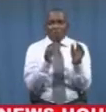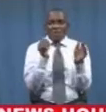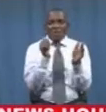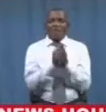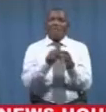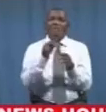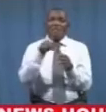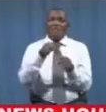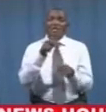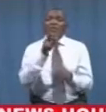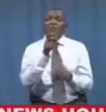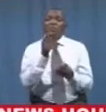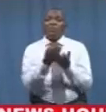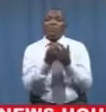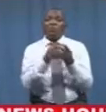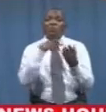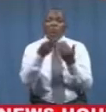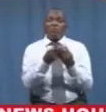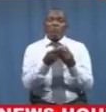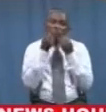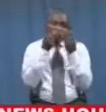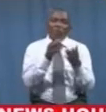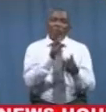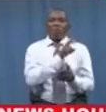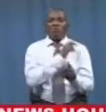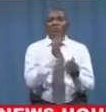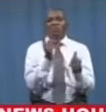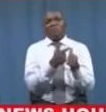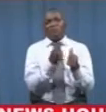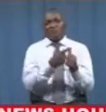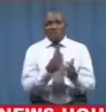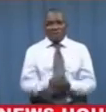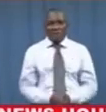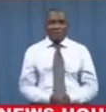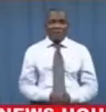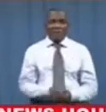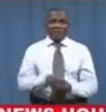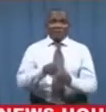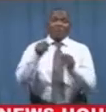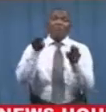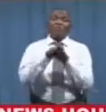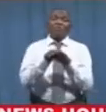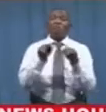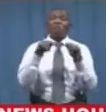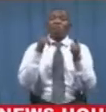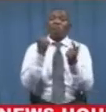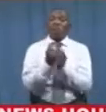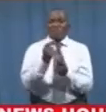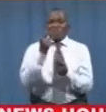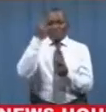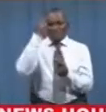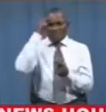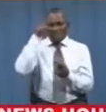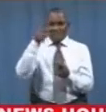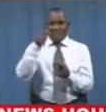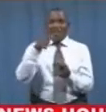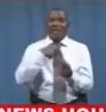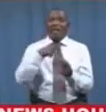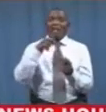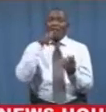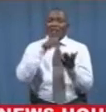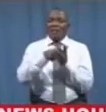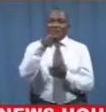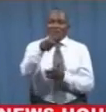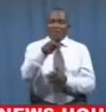required police notification ahead of such gatherings. Even though the group claimed it had served the police